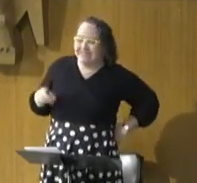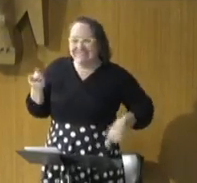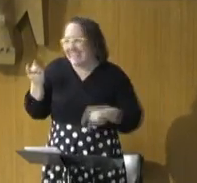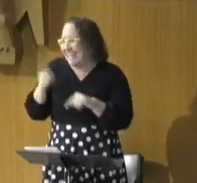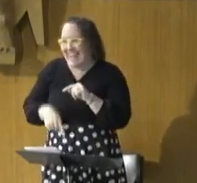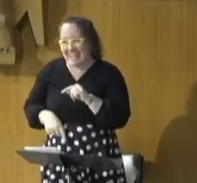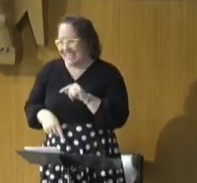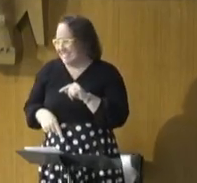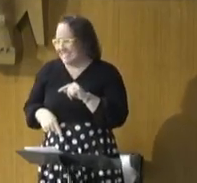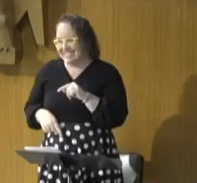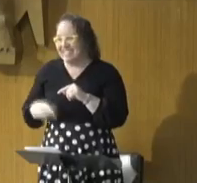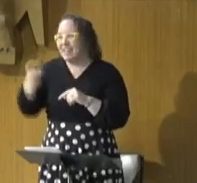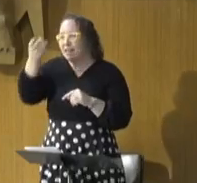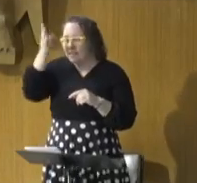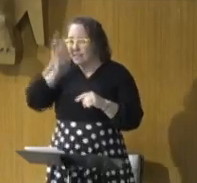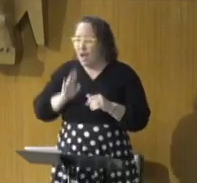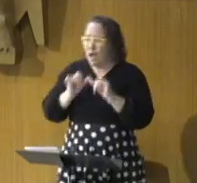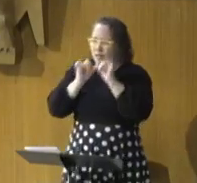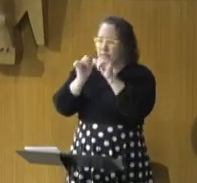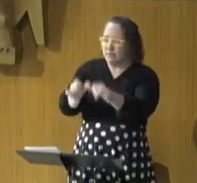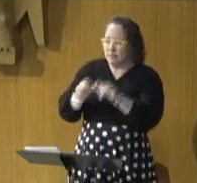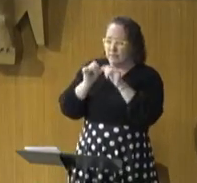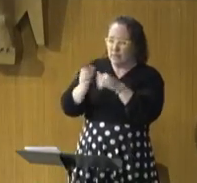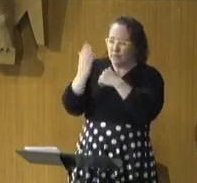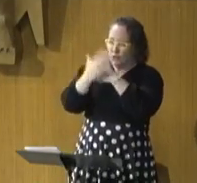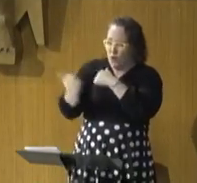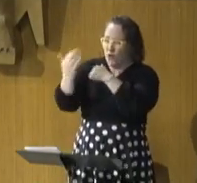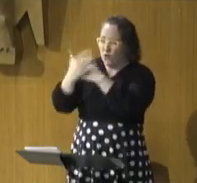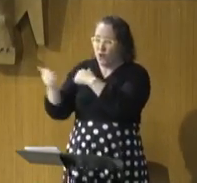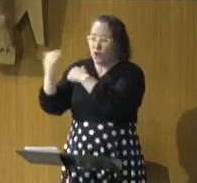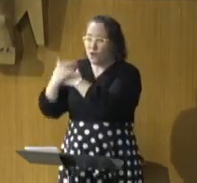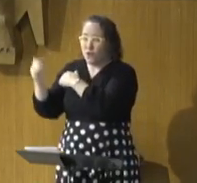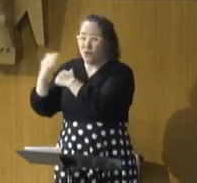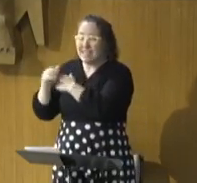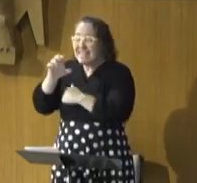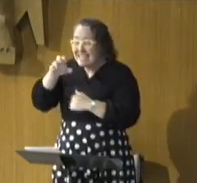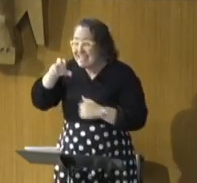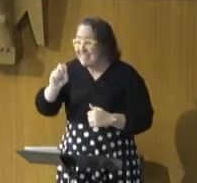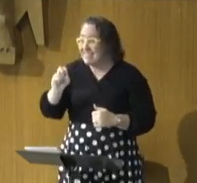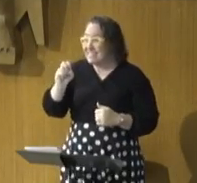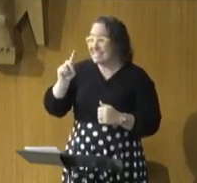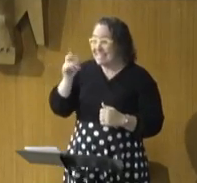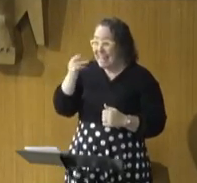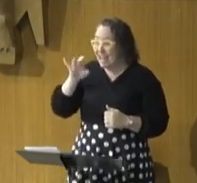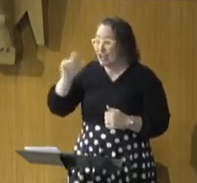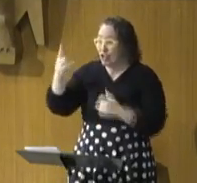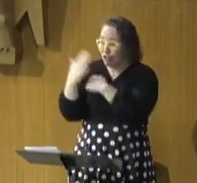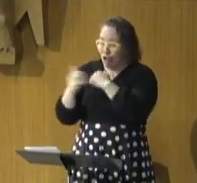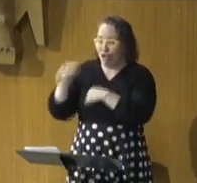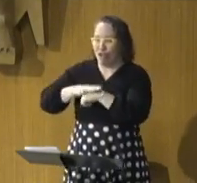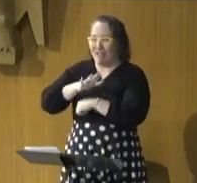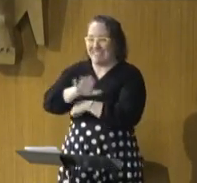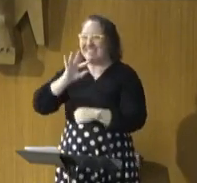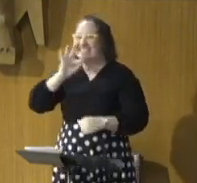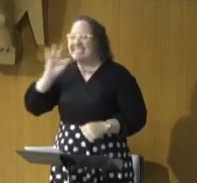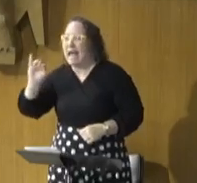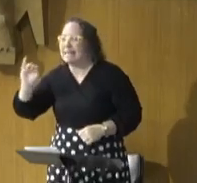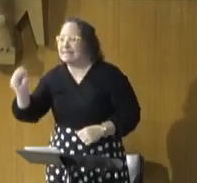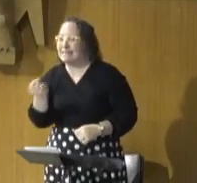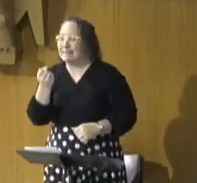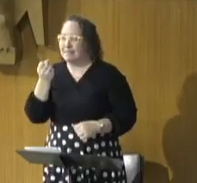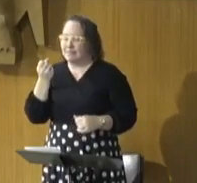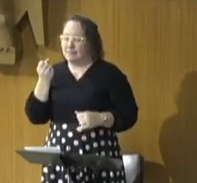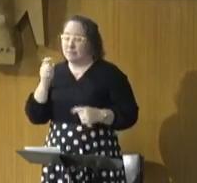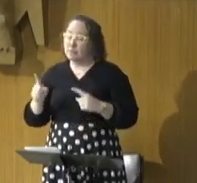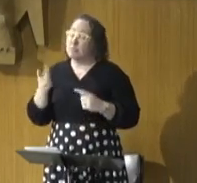not true. Daniel entered that lion's den in his 90s and still came out stronger. When I